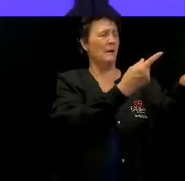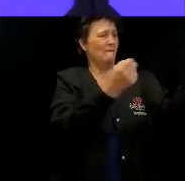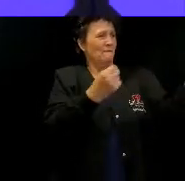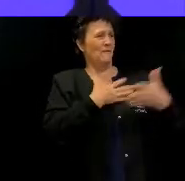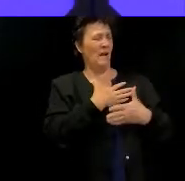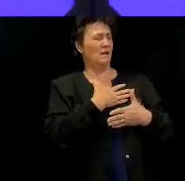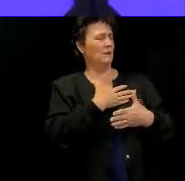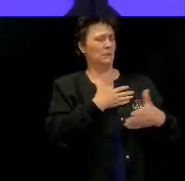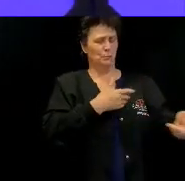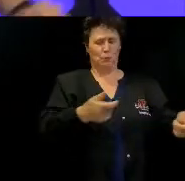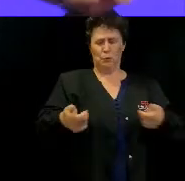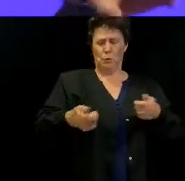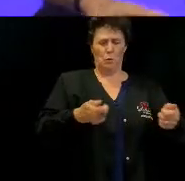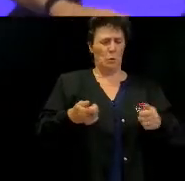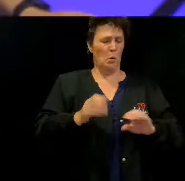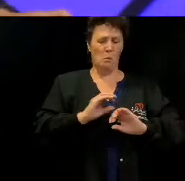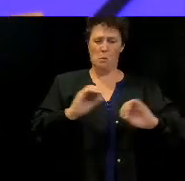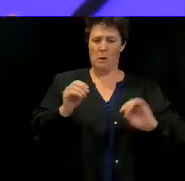having any place here.